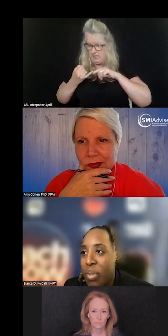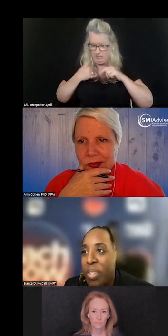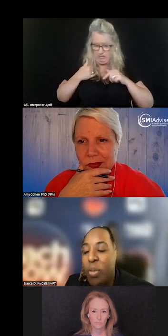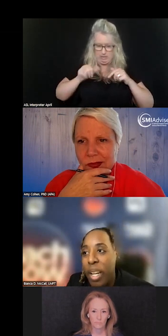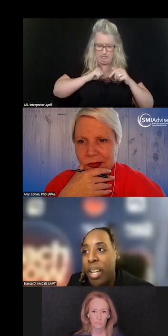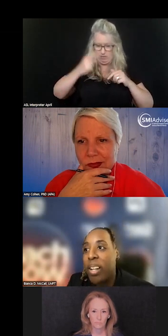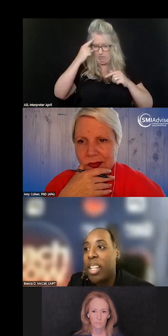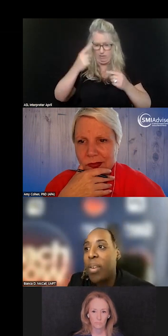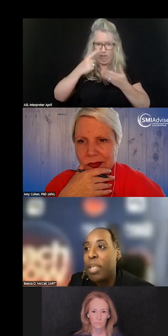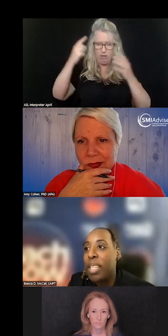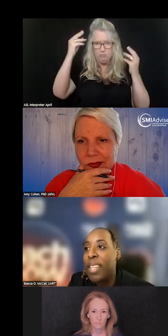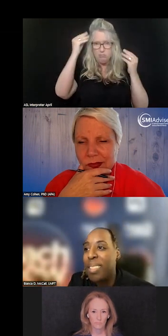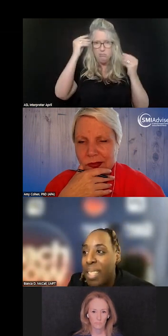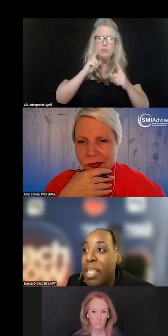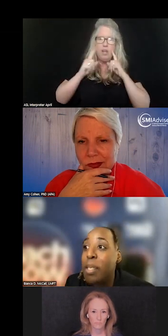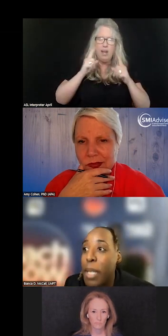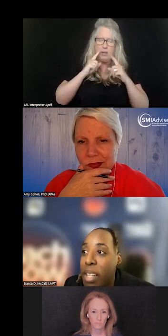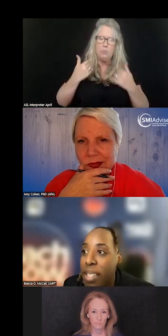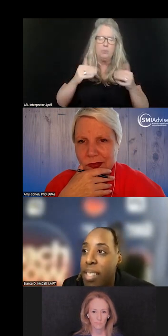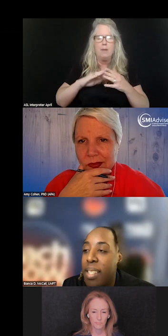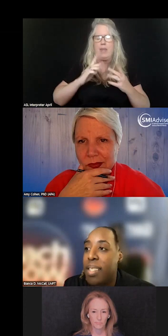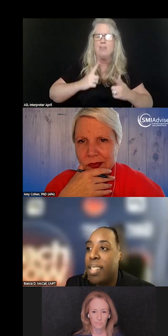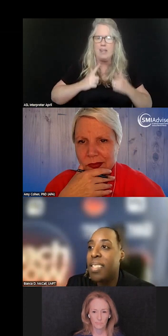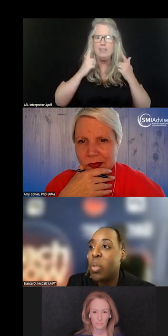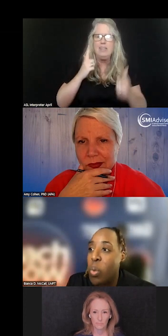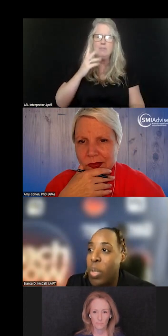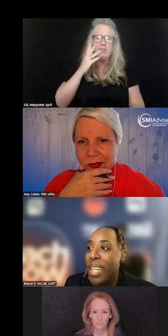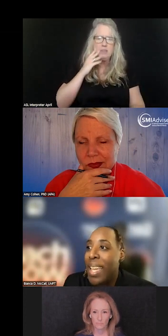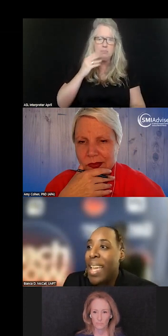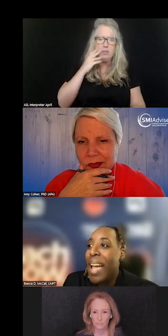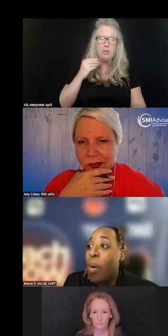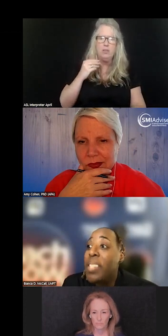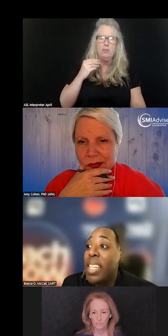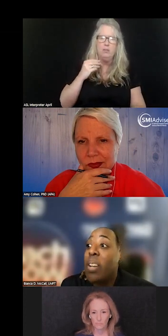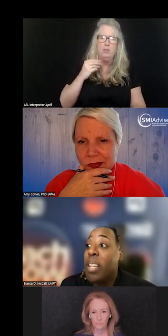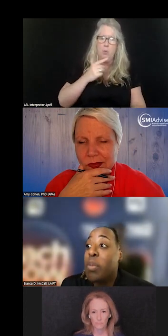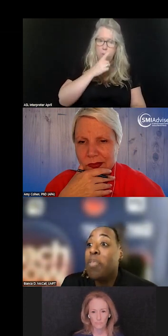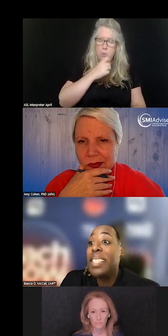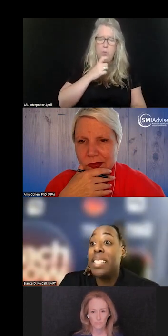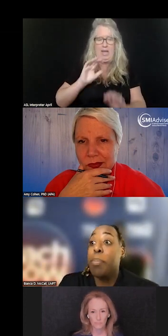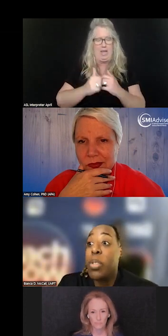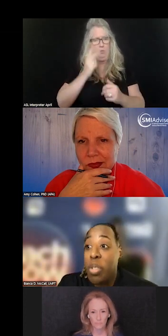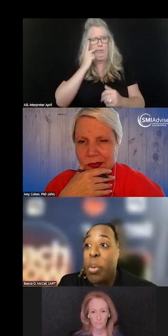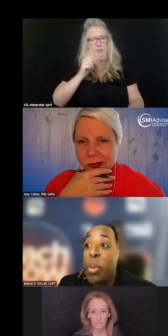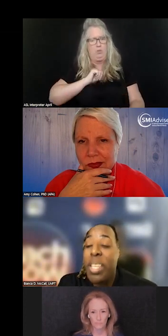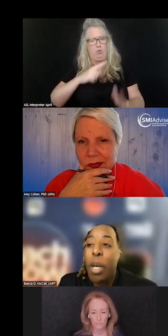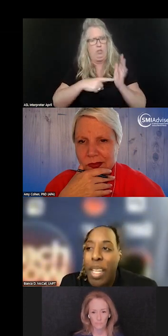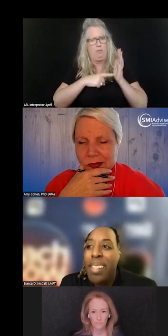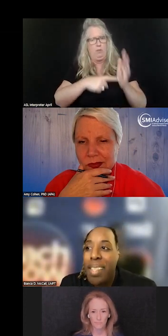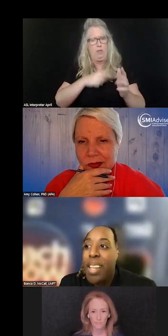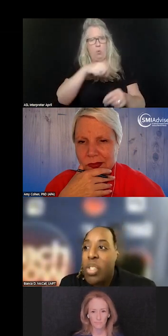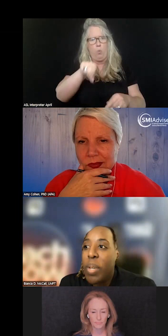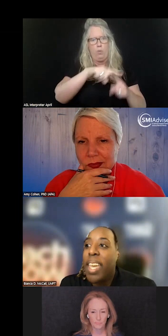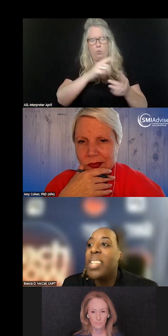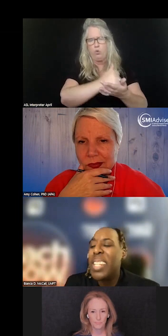So this is where, I believe that lived experiences, and this is who and how we see ourselves reflected in the person who's helping